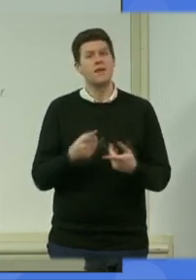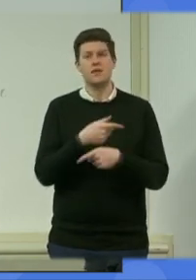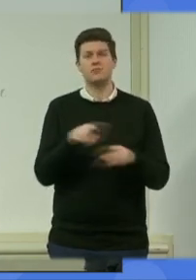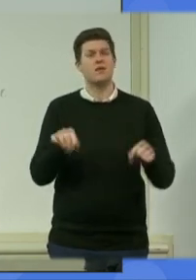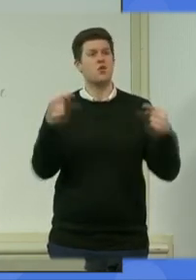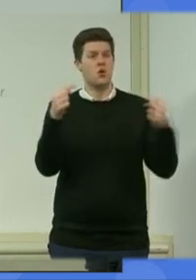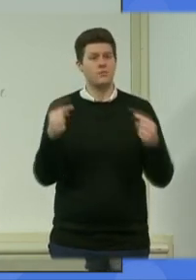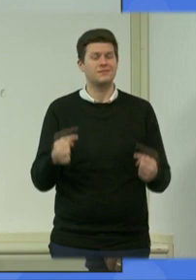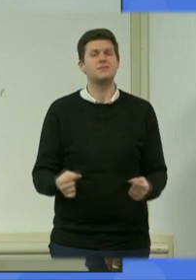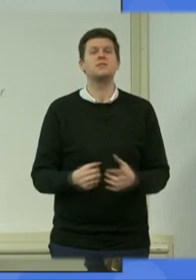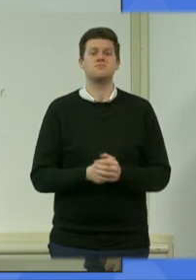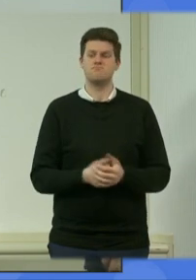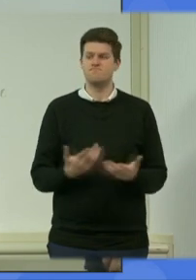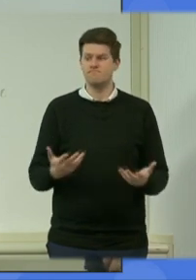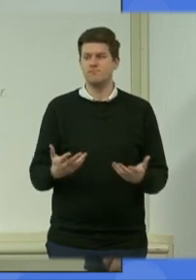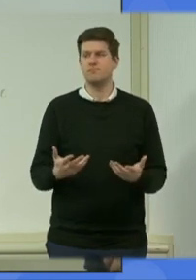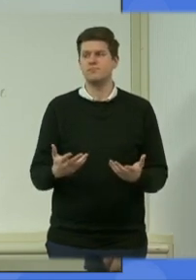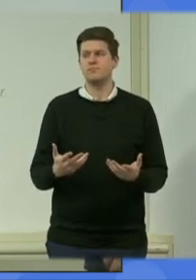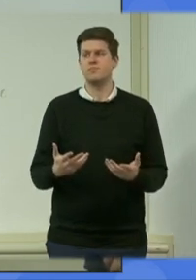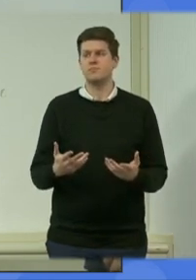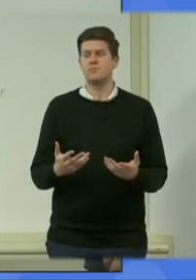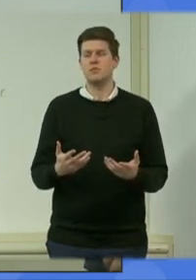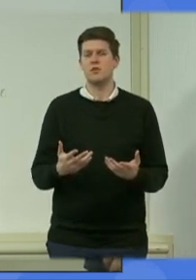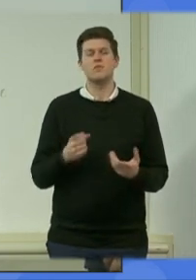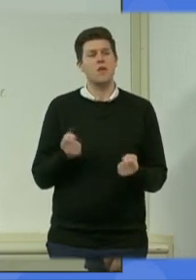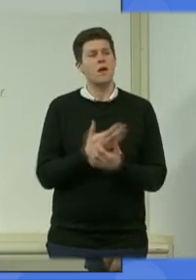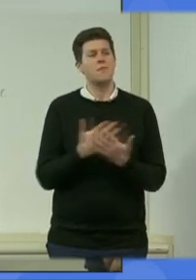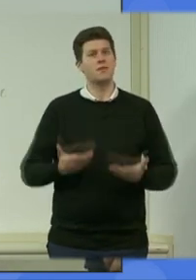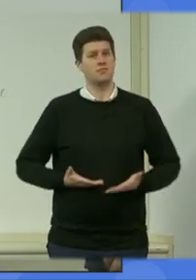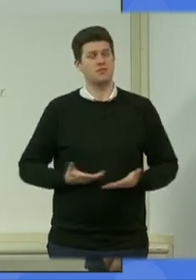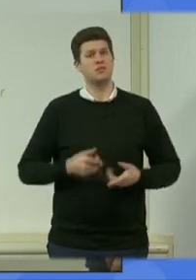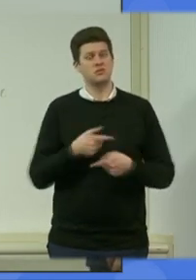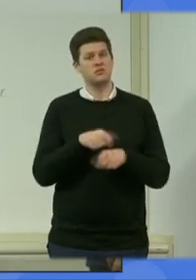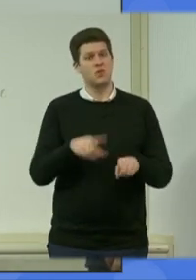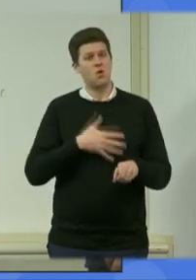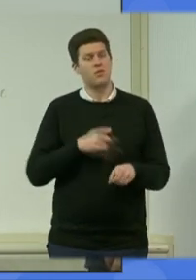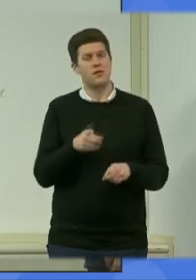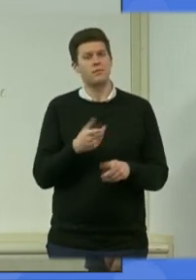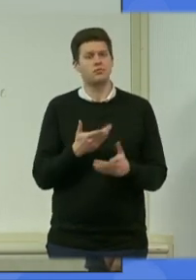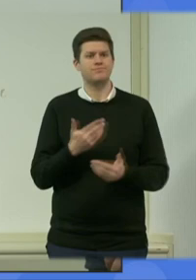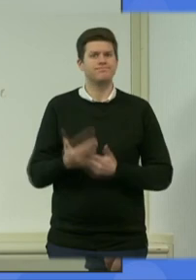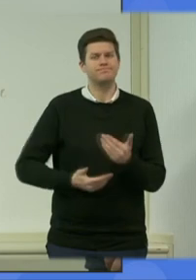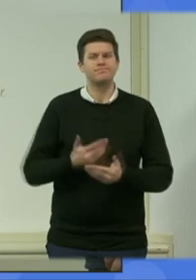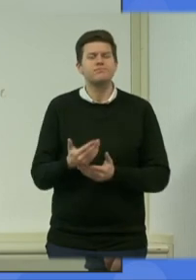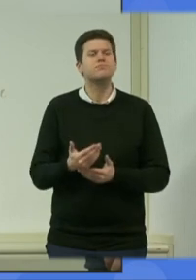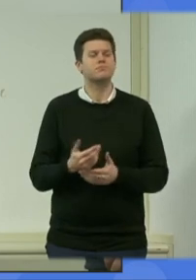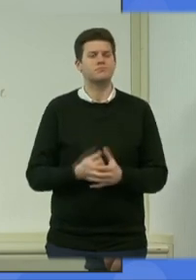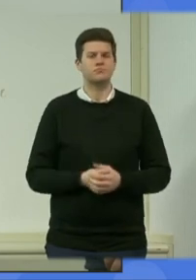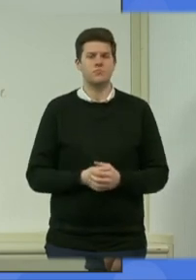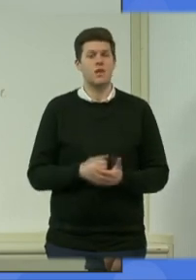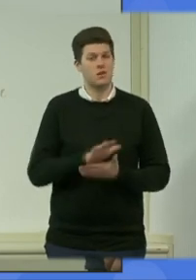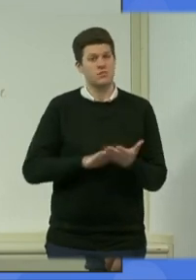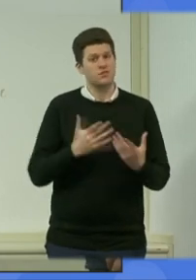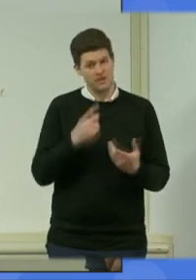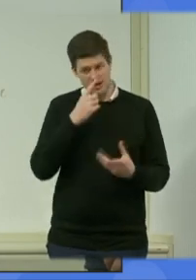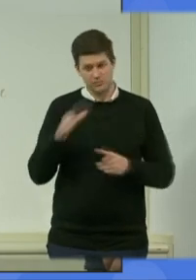have a good playing field where you have lots of different businesses able to work. That doesn't always happen. And when you don't have those markets, or where you have a situation we